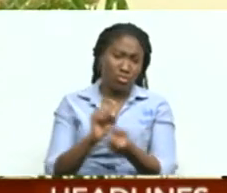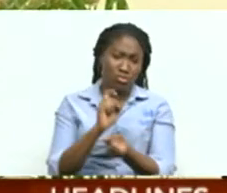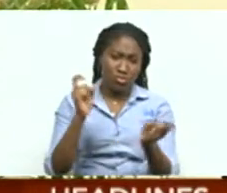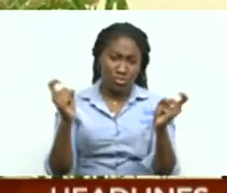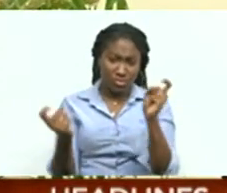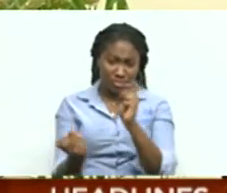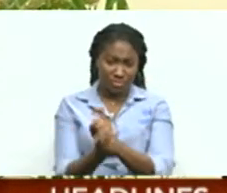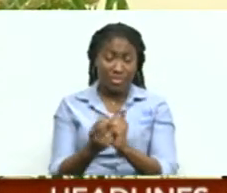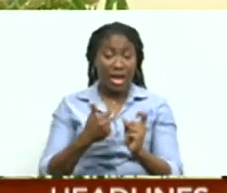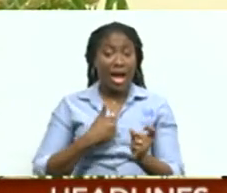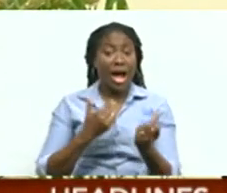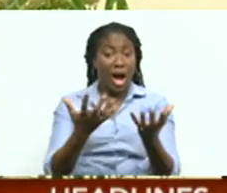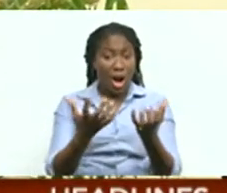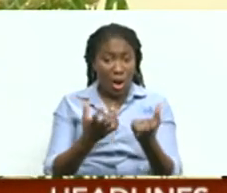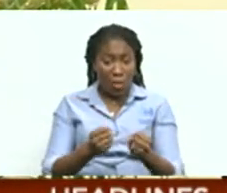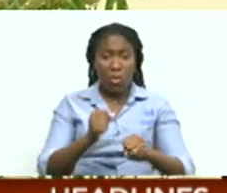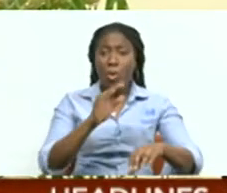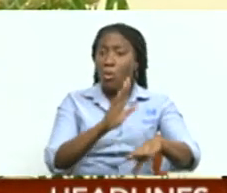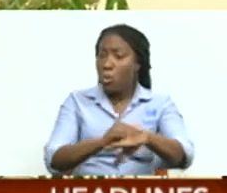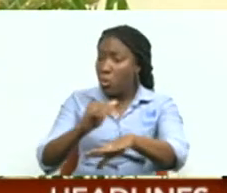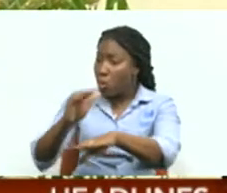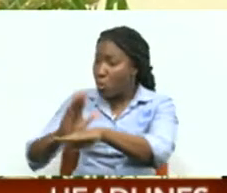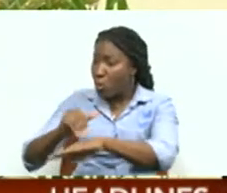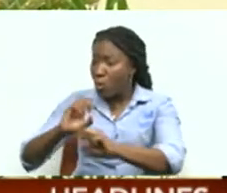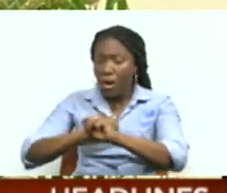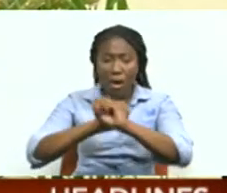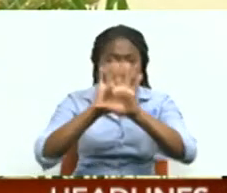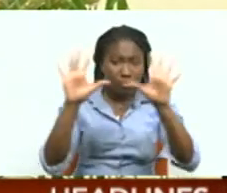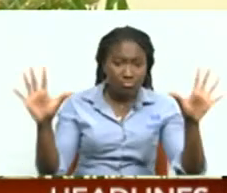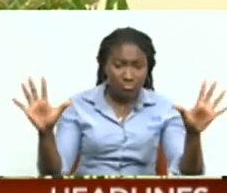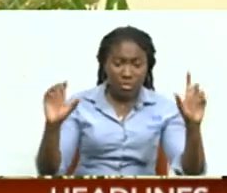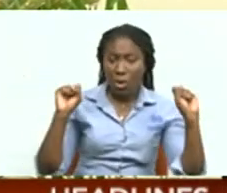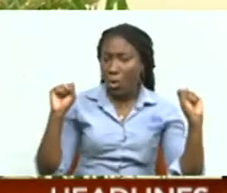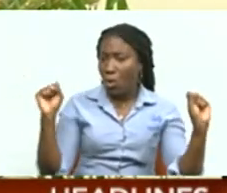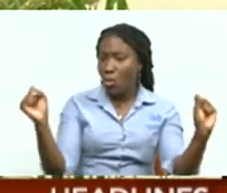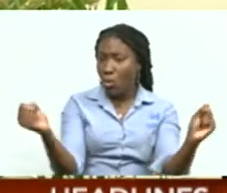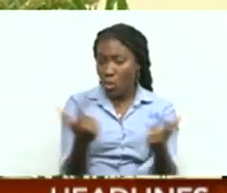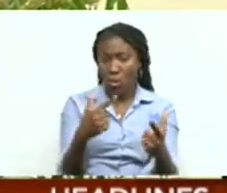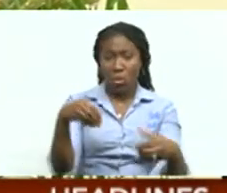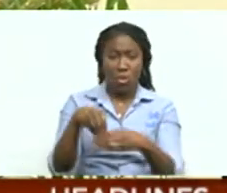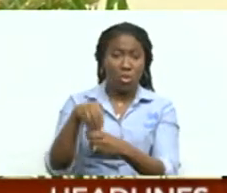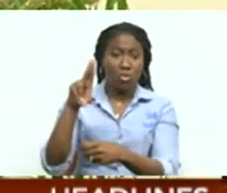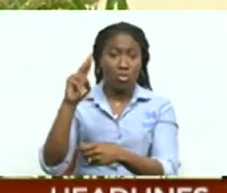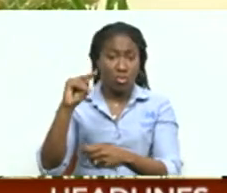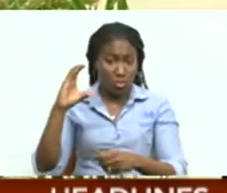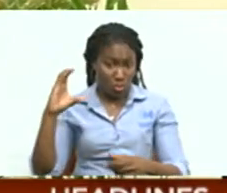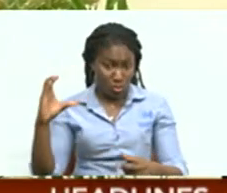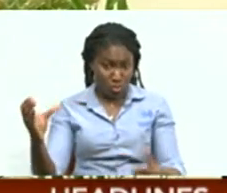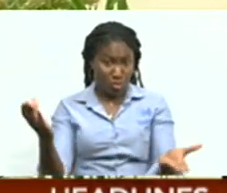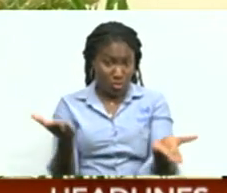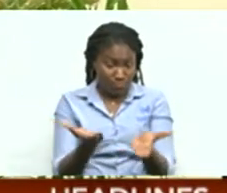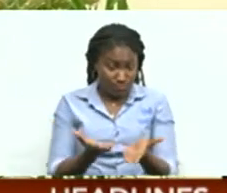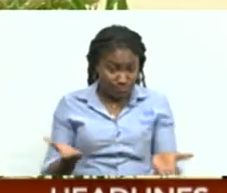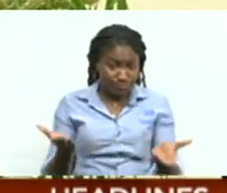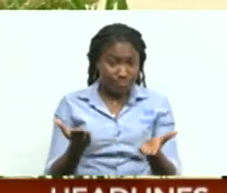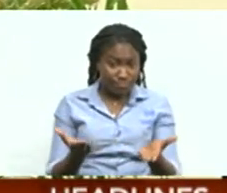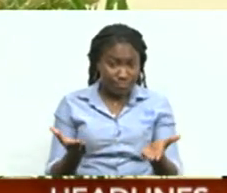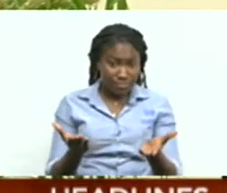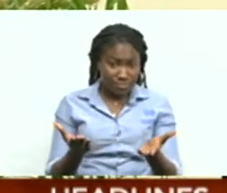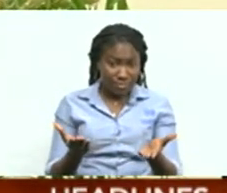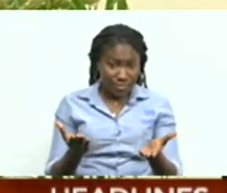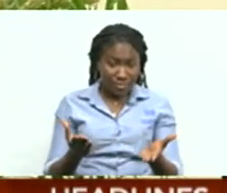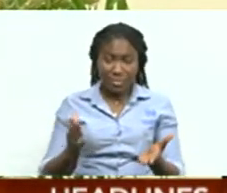a clarion call to all of my colleagues in our beloved party to take